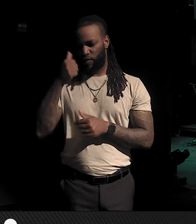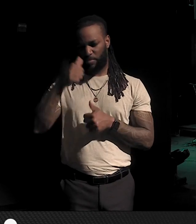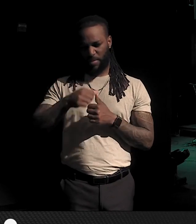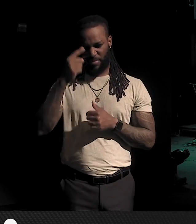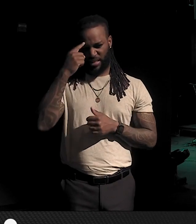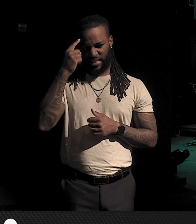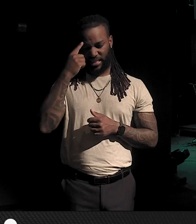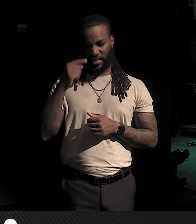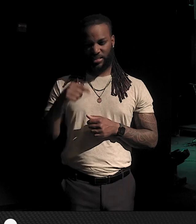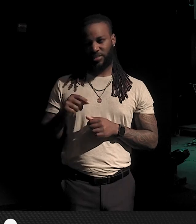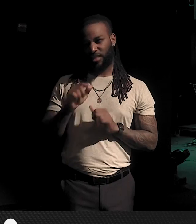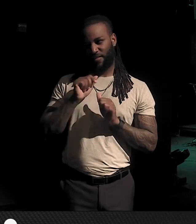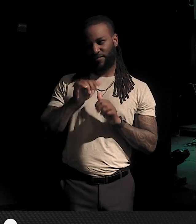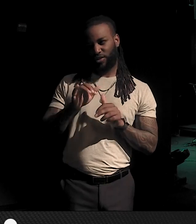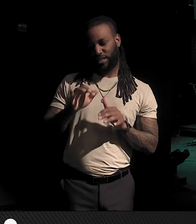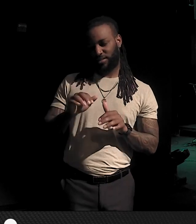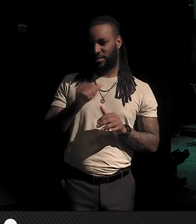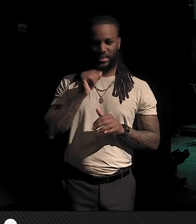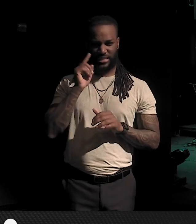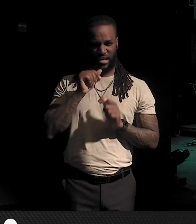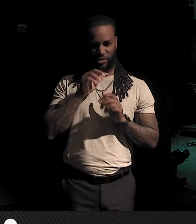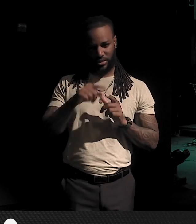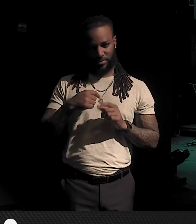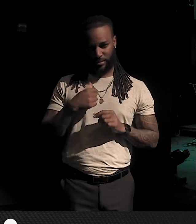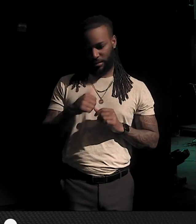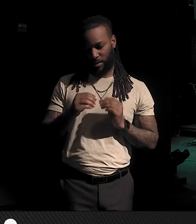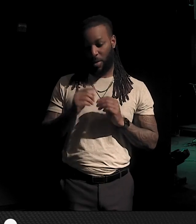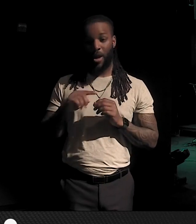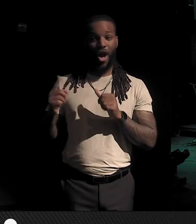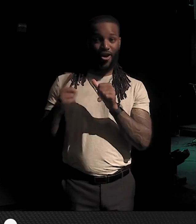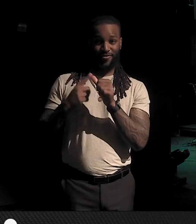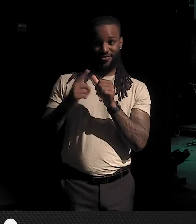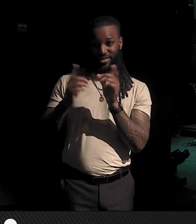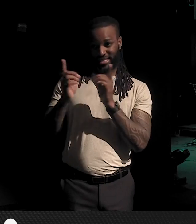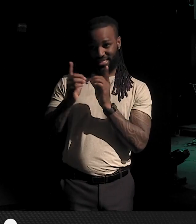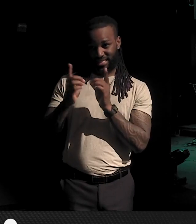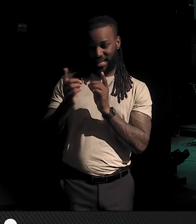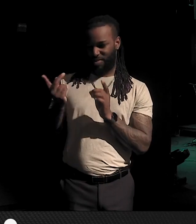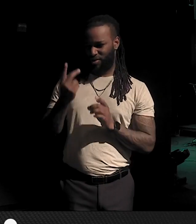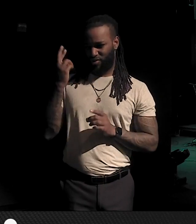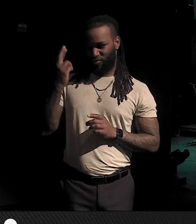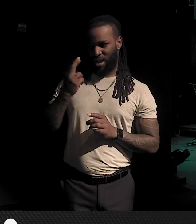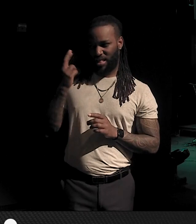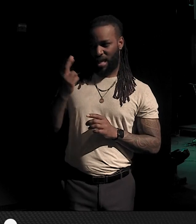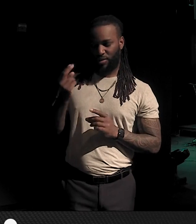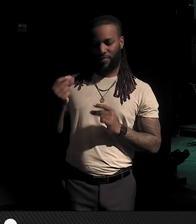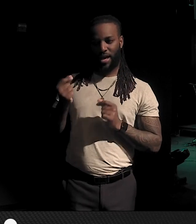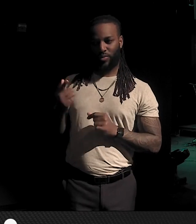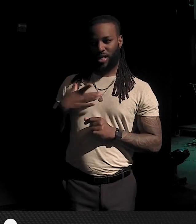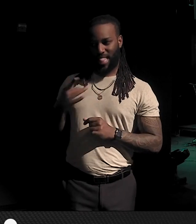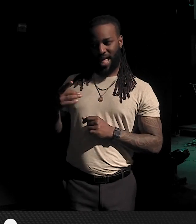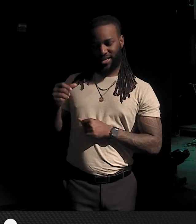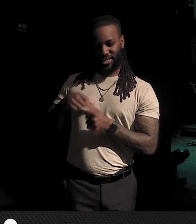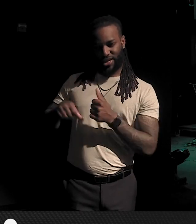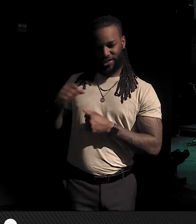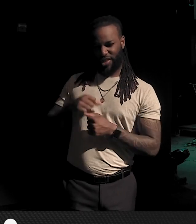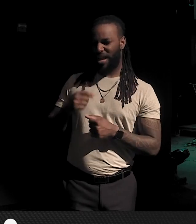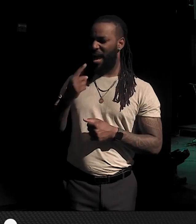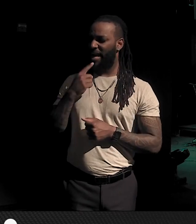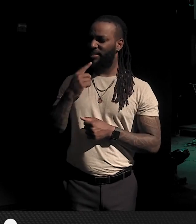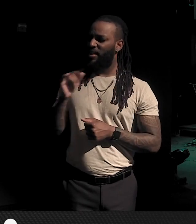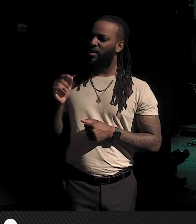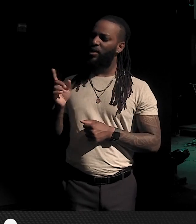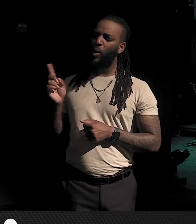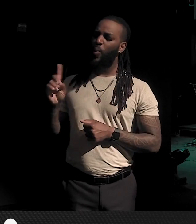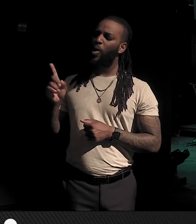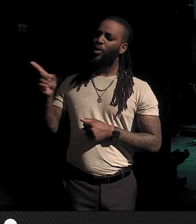probably flirtatious. It doesn't really sound that flirtatious to me anymore. But on our first date, we kind of realized real fast we liked each other. And I said something like,